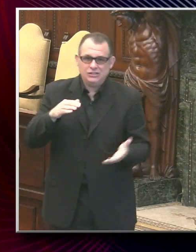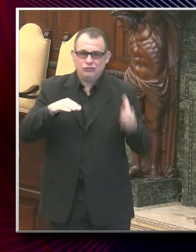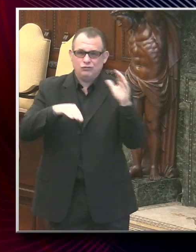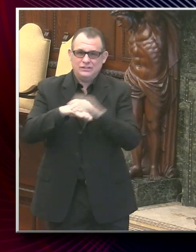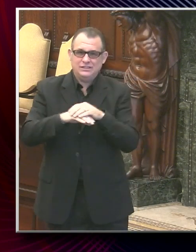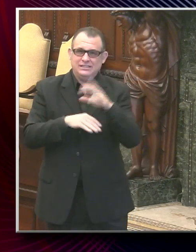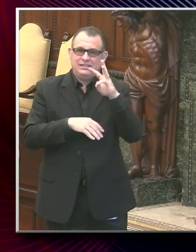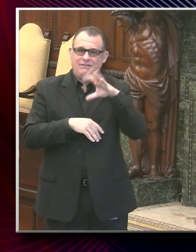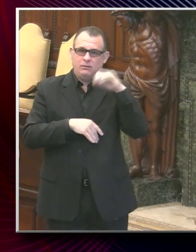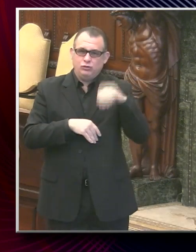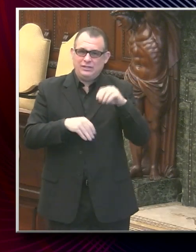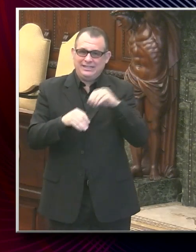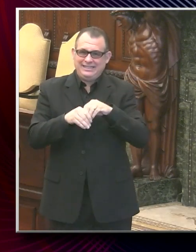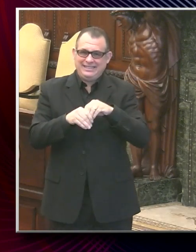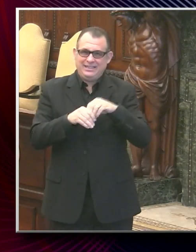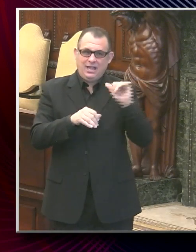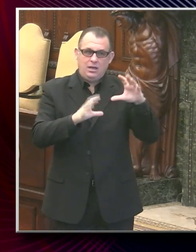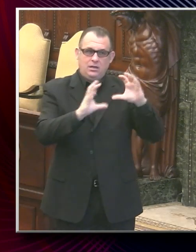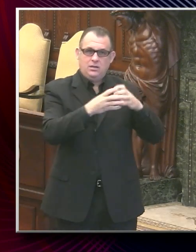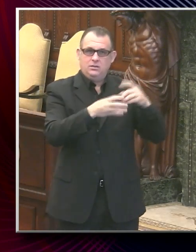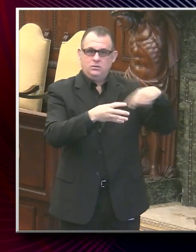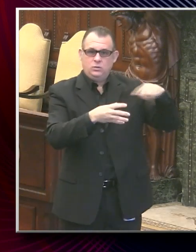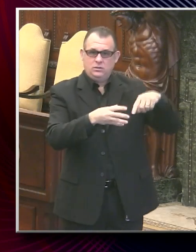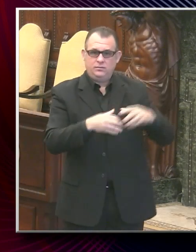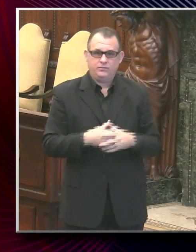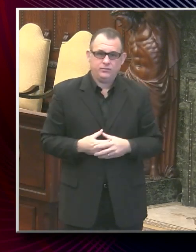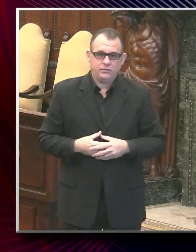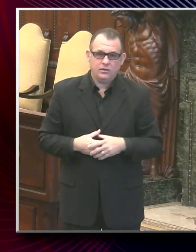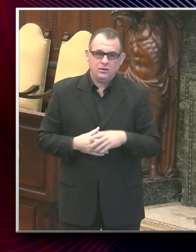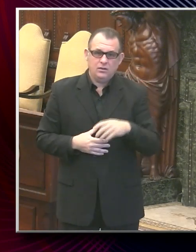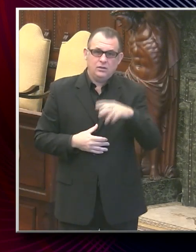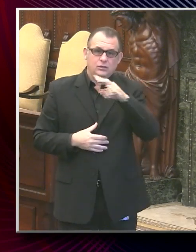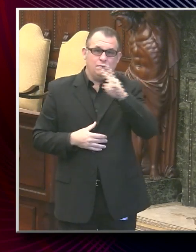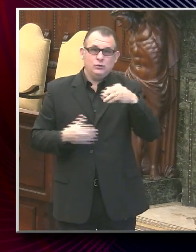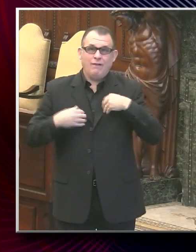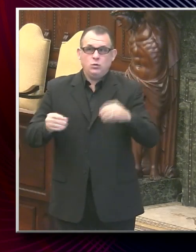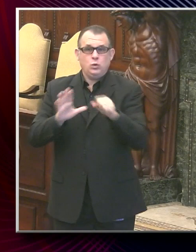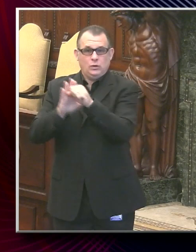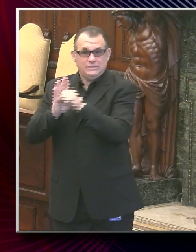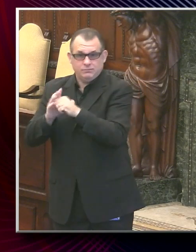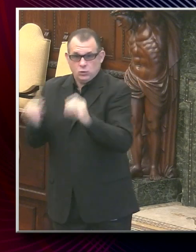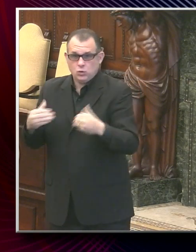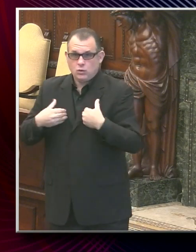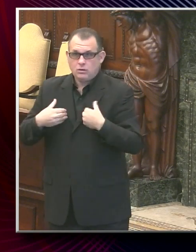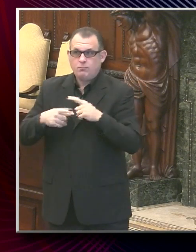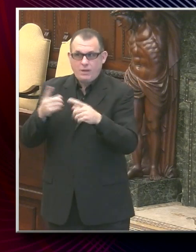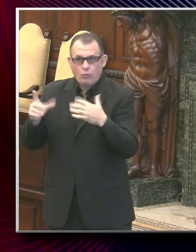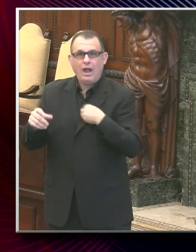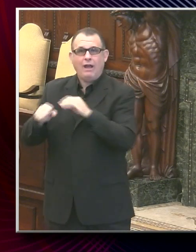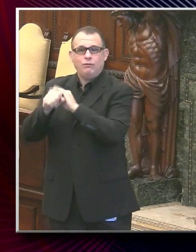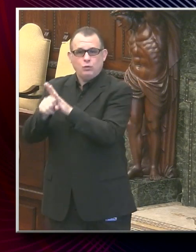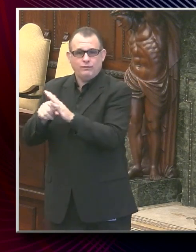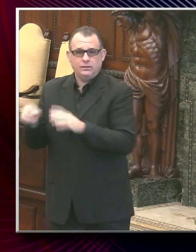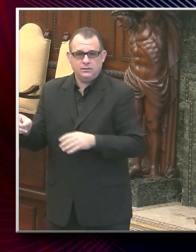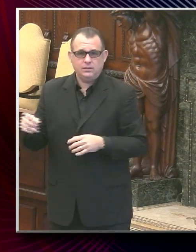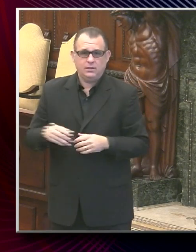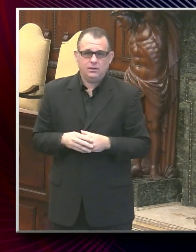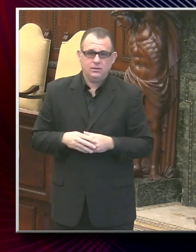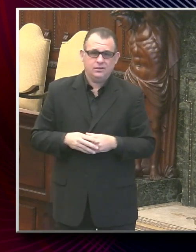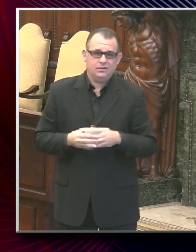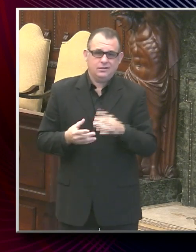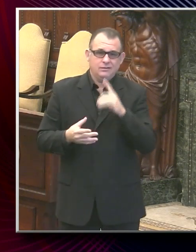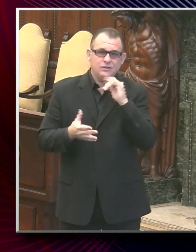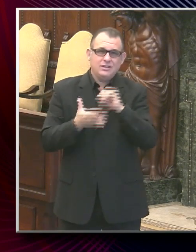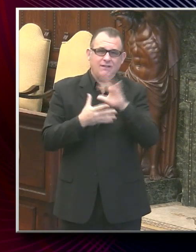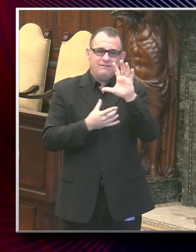in that unit and found 23 that had no symptoms were positive. Now, that positivity rate is higher than the 5%